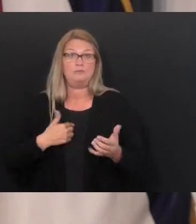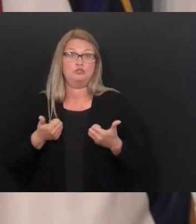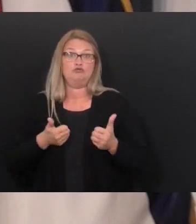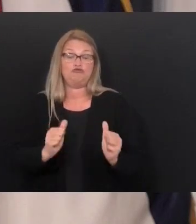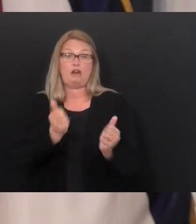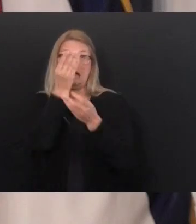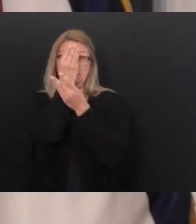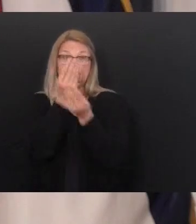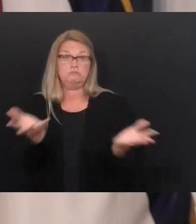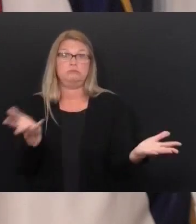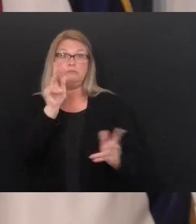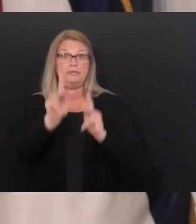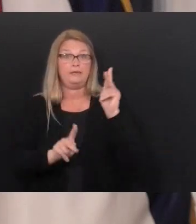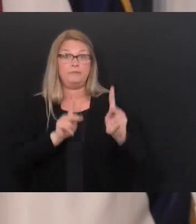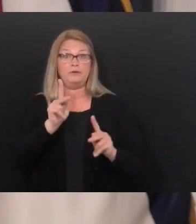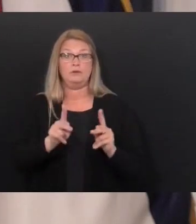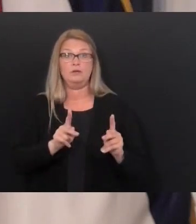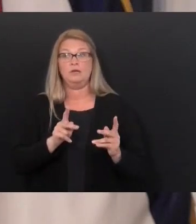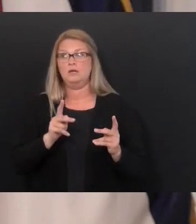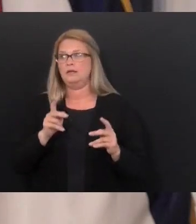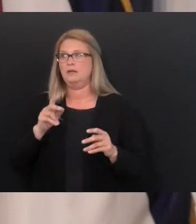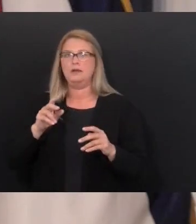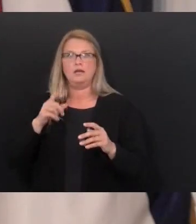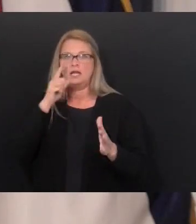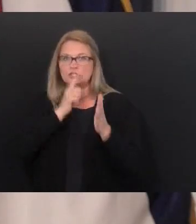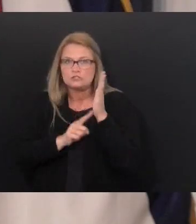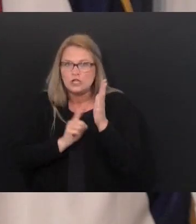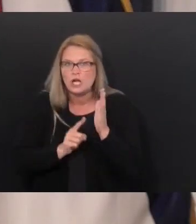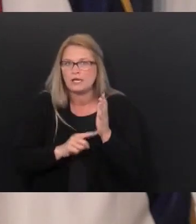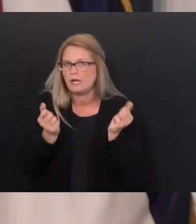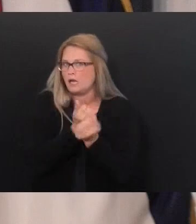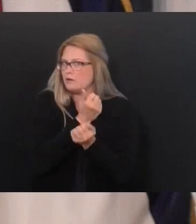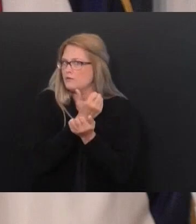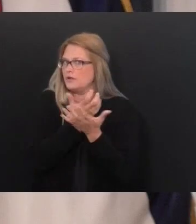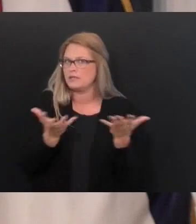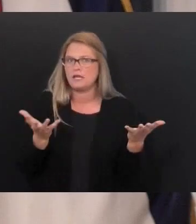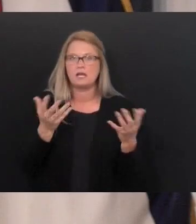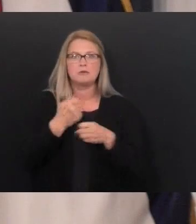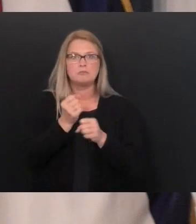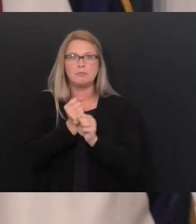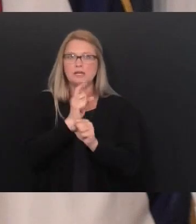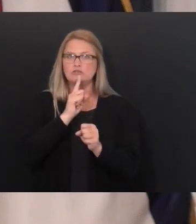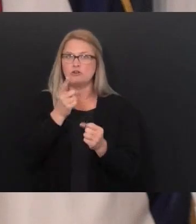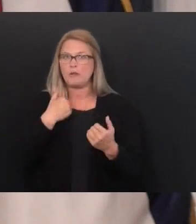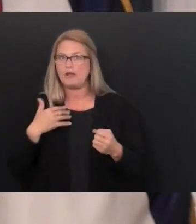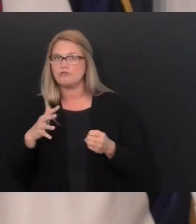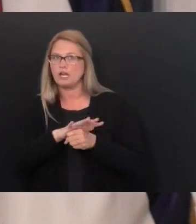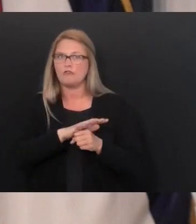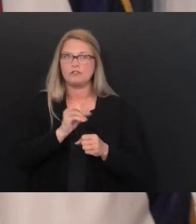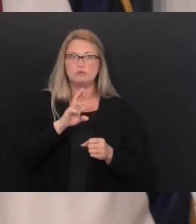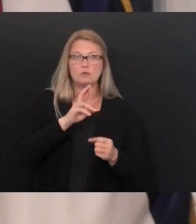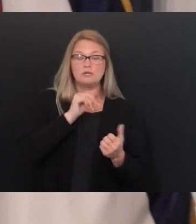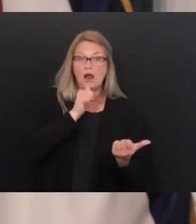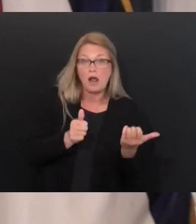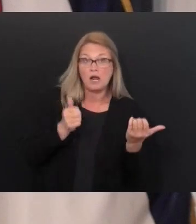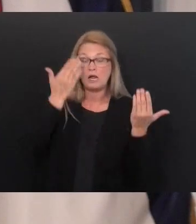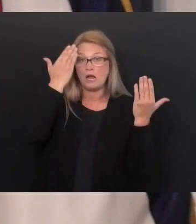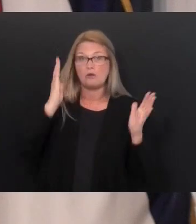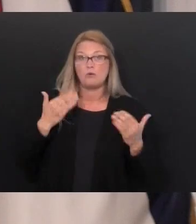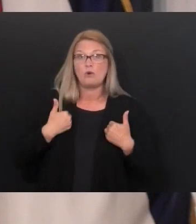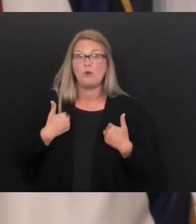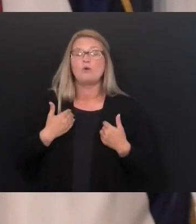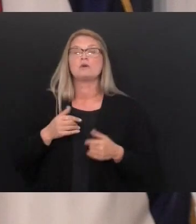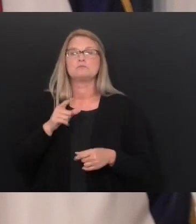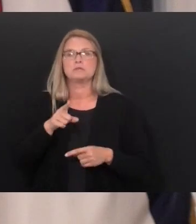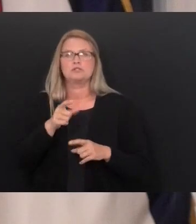tell everyone to don't leave any stone unturned and just check. And if you've got it, great. And if you didn't have it, well, that's